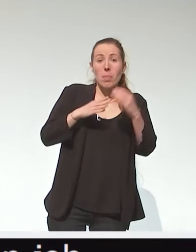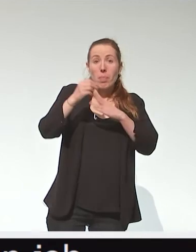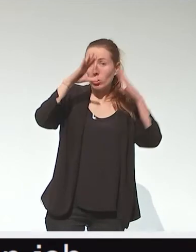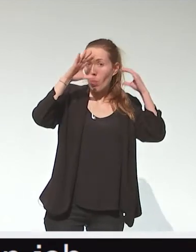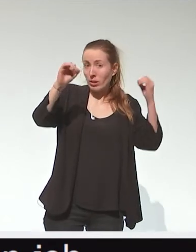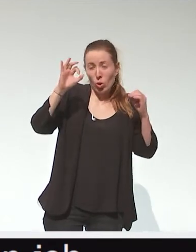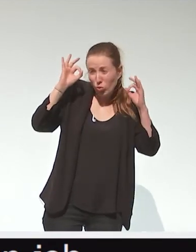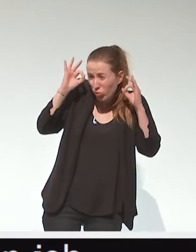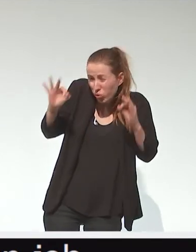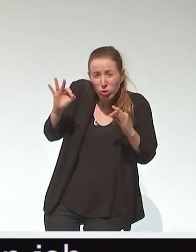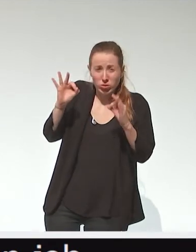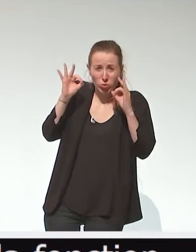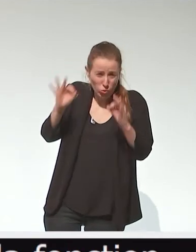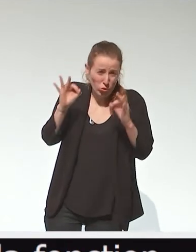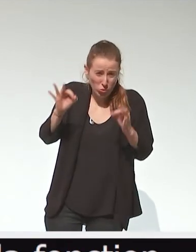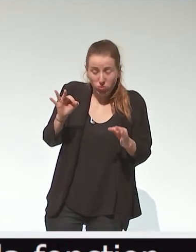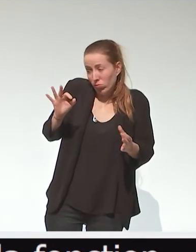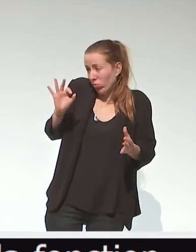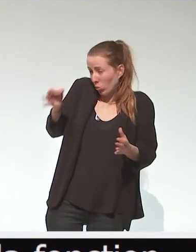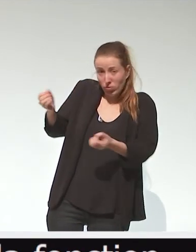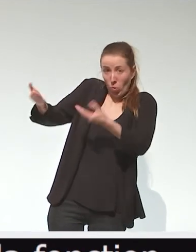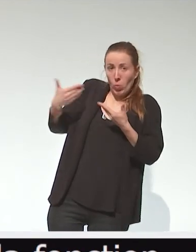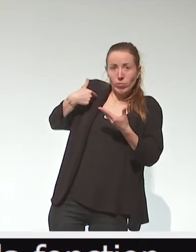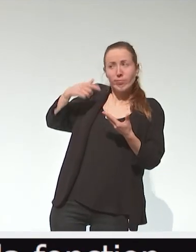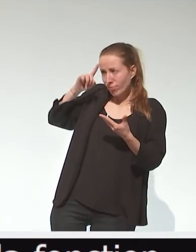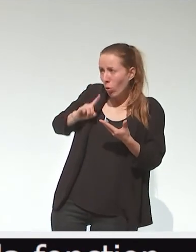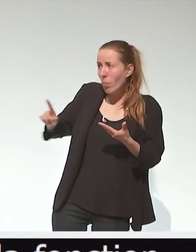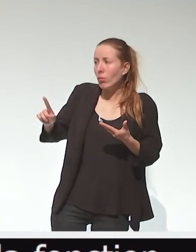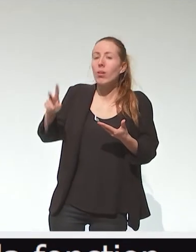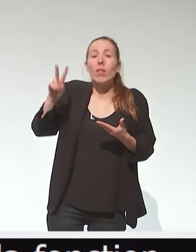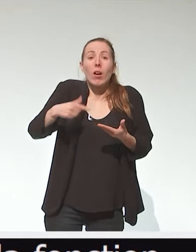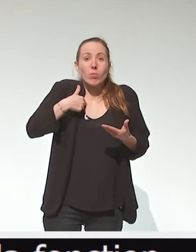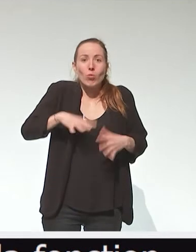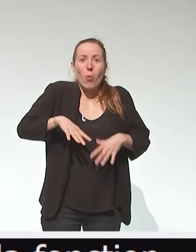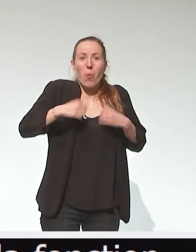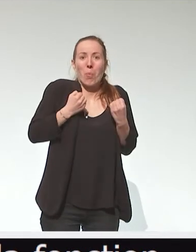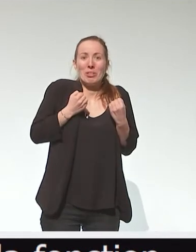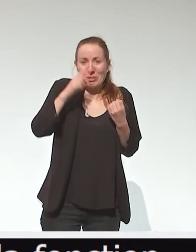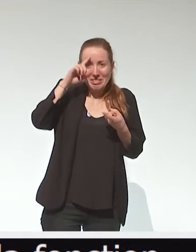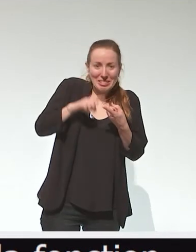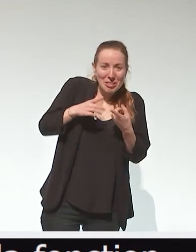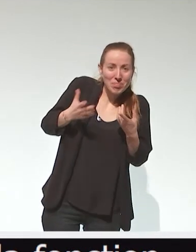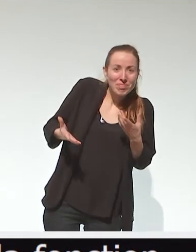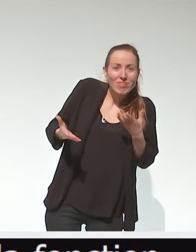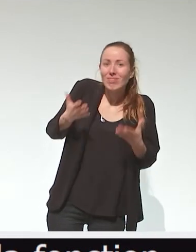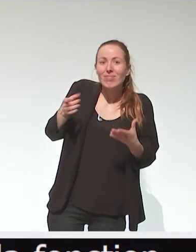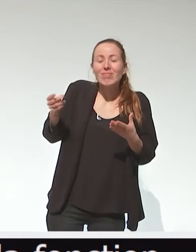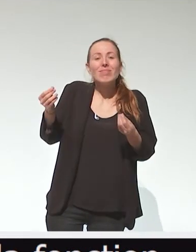as a handicapped person, I think you should be an ambassador. No, I have no